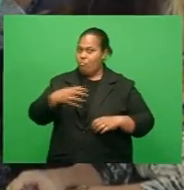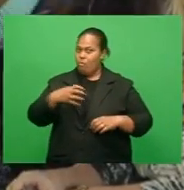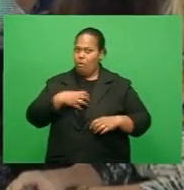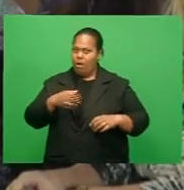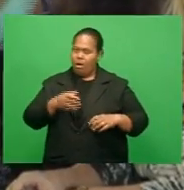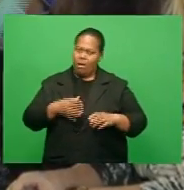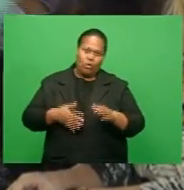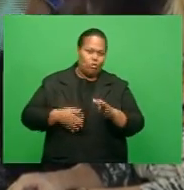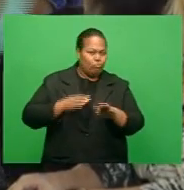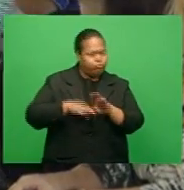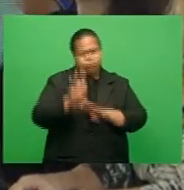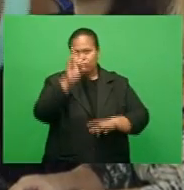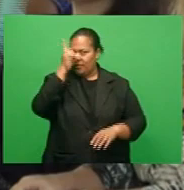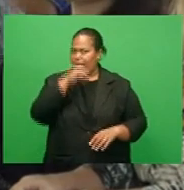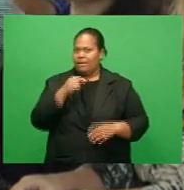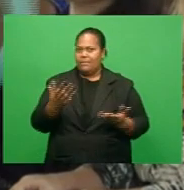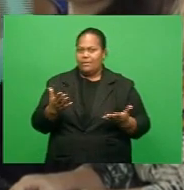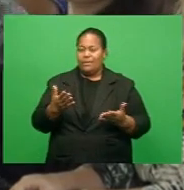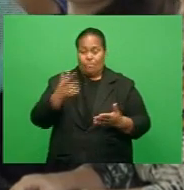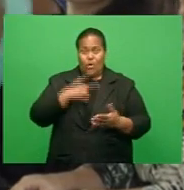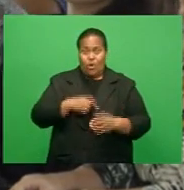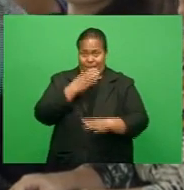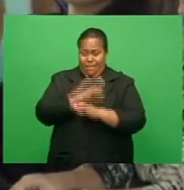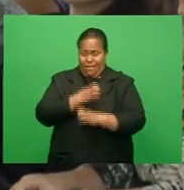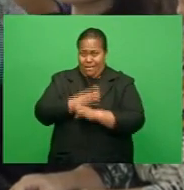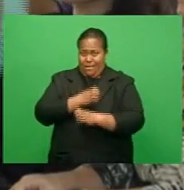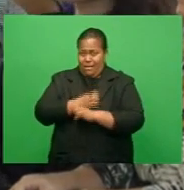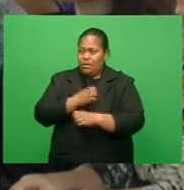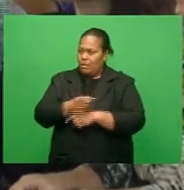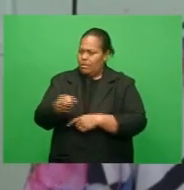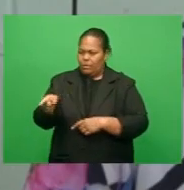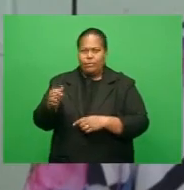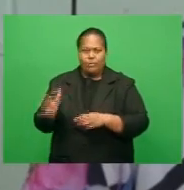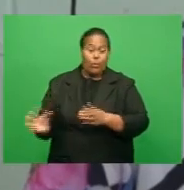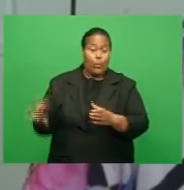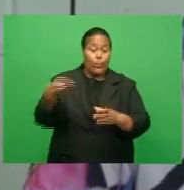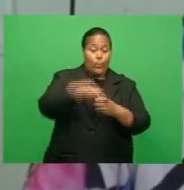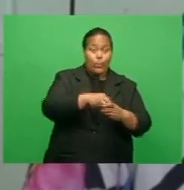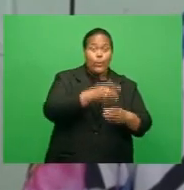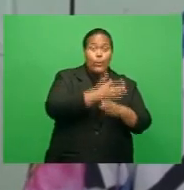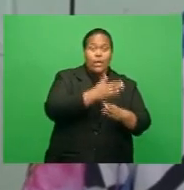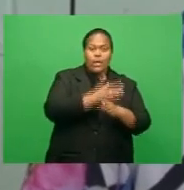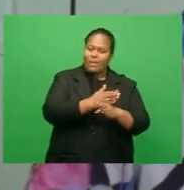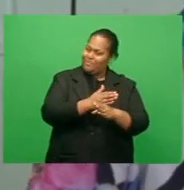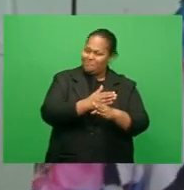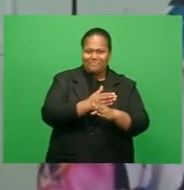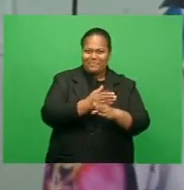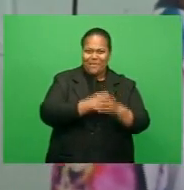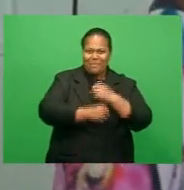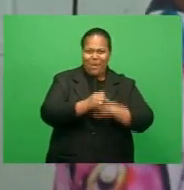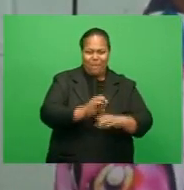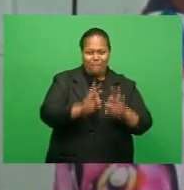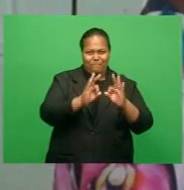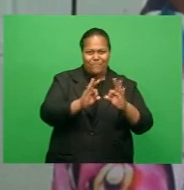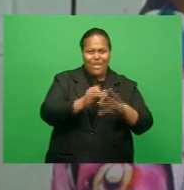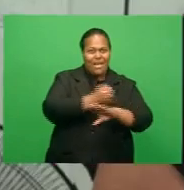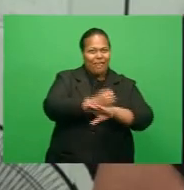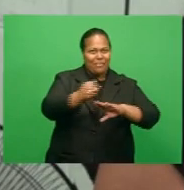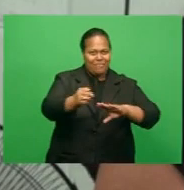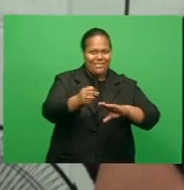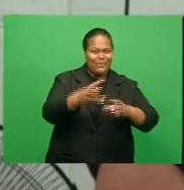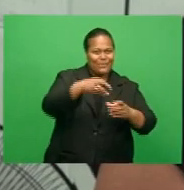half a chance of employment, they would be an asset to any government department, any